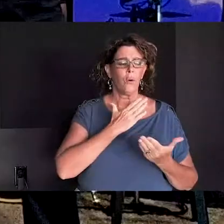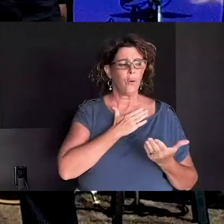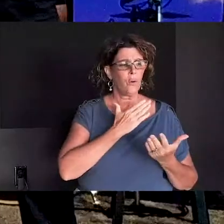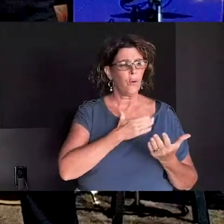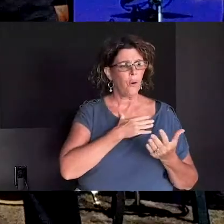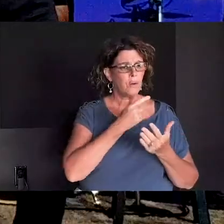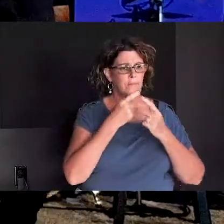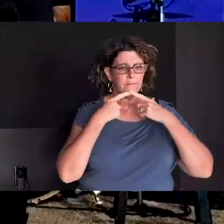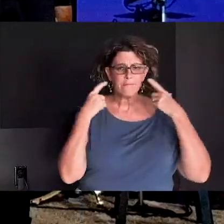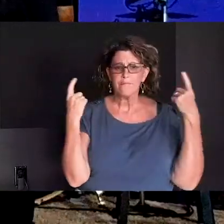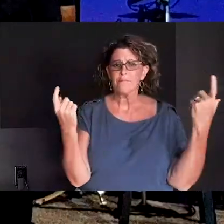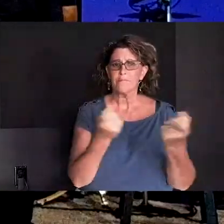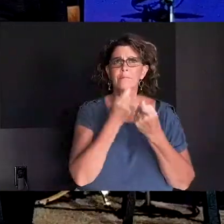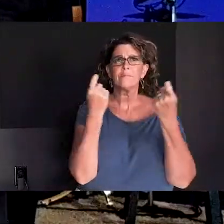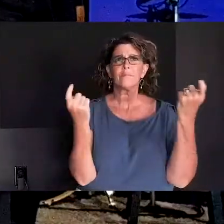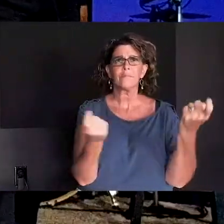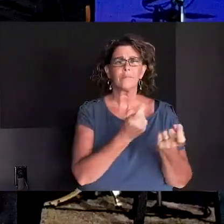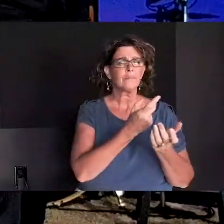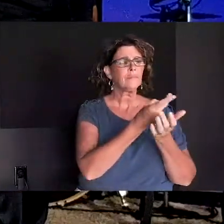alive.